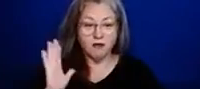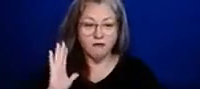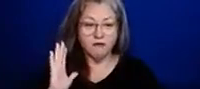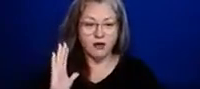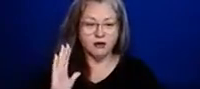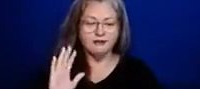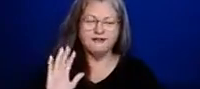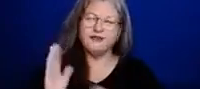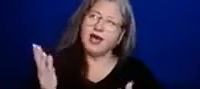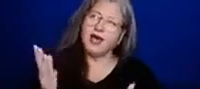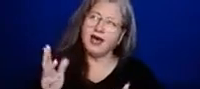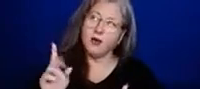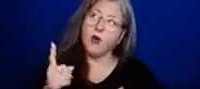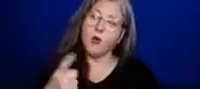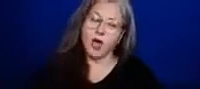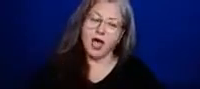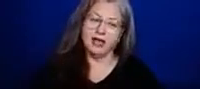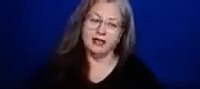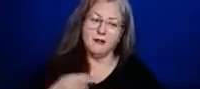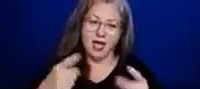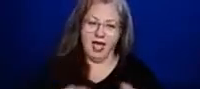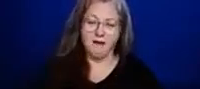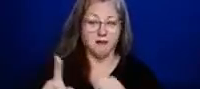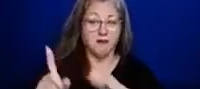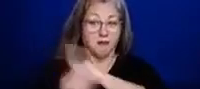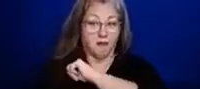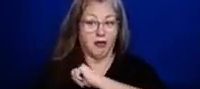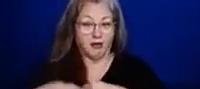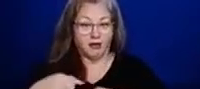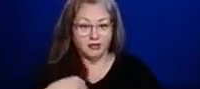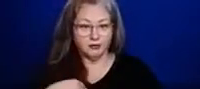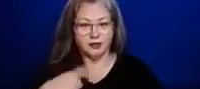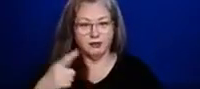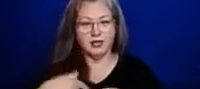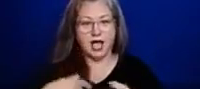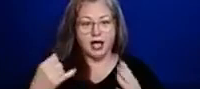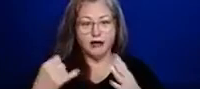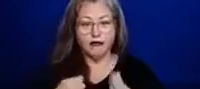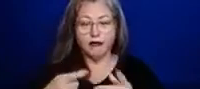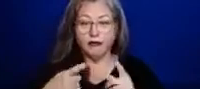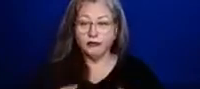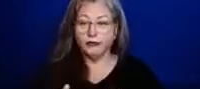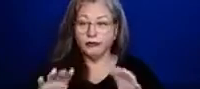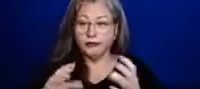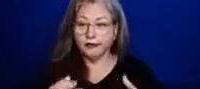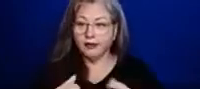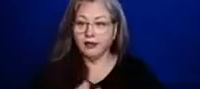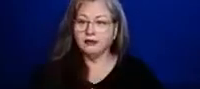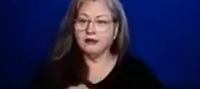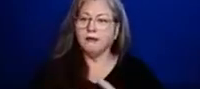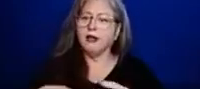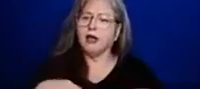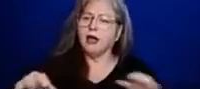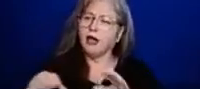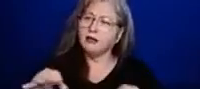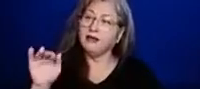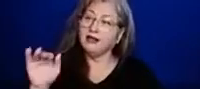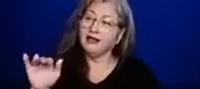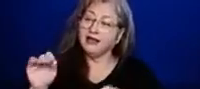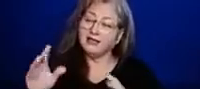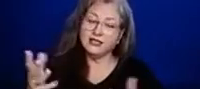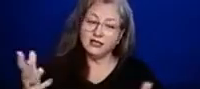to once I was like punished because I was drawing during class, and I would explain the